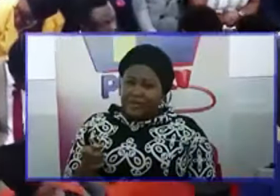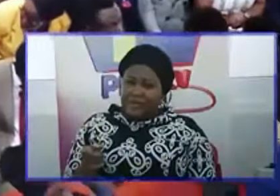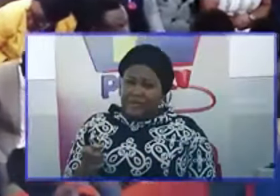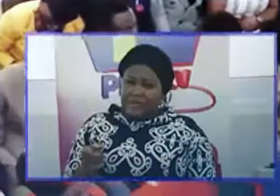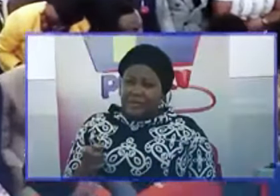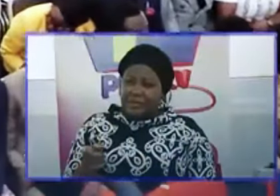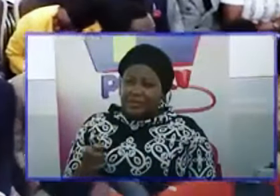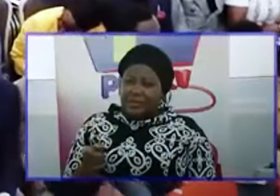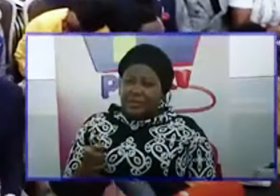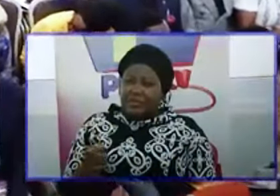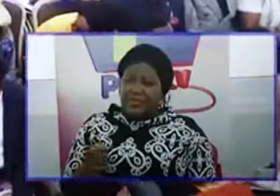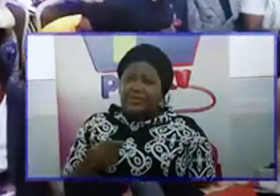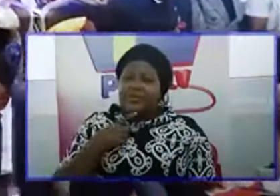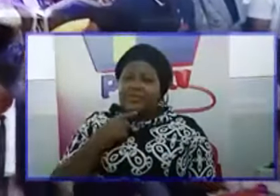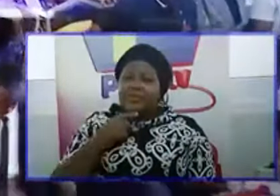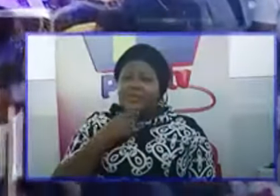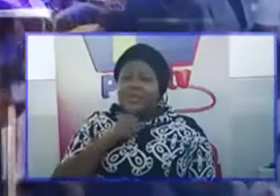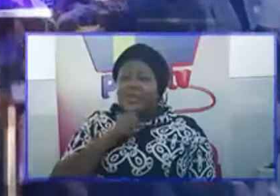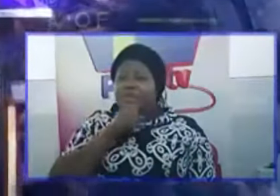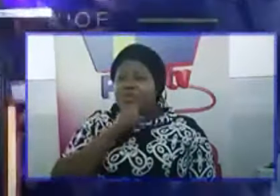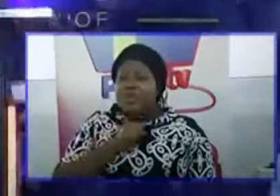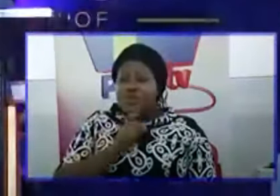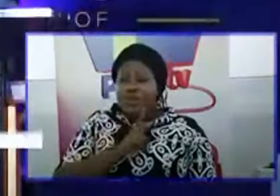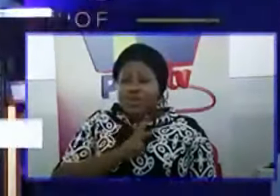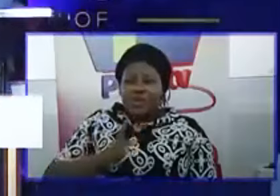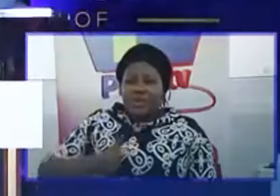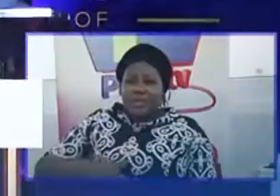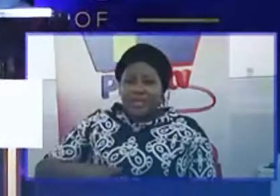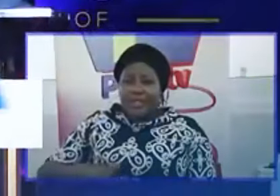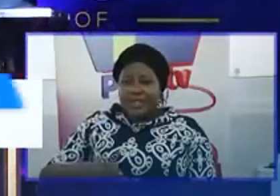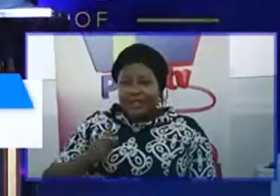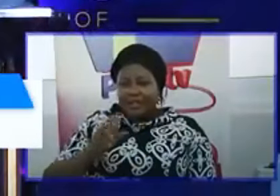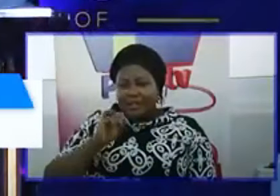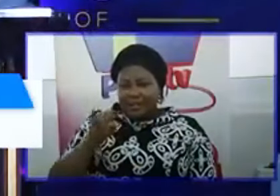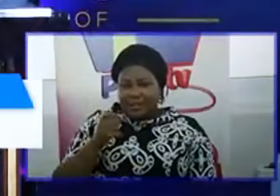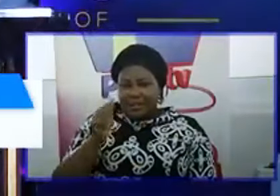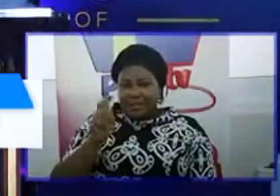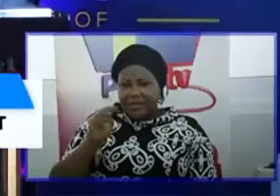if we look at the old King James Version, the way